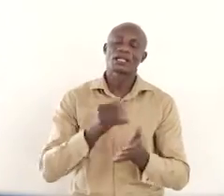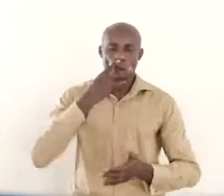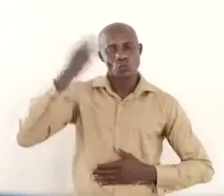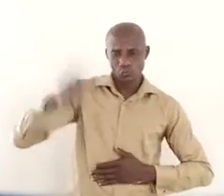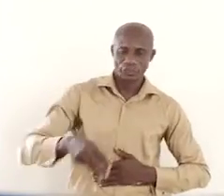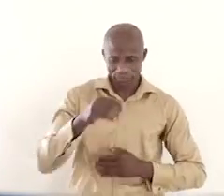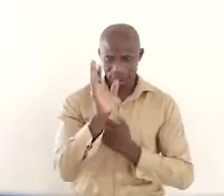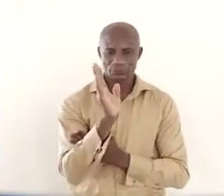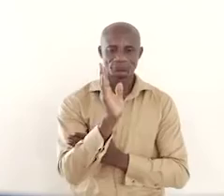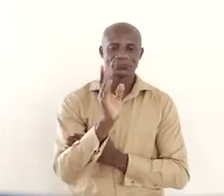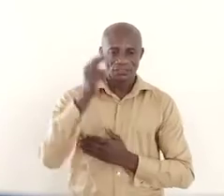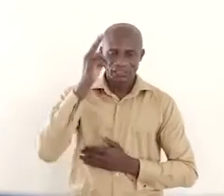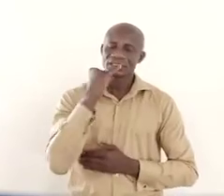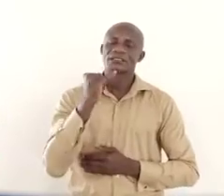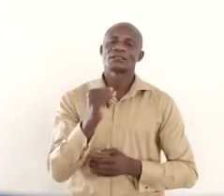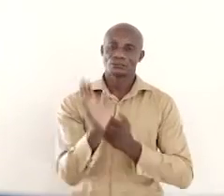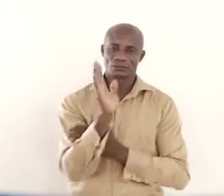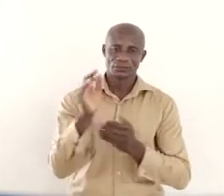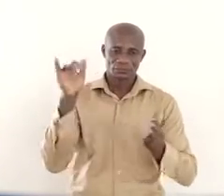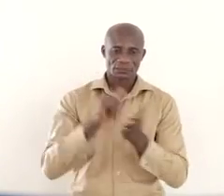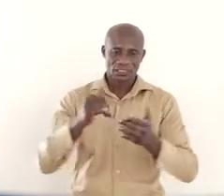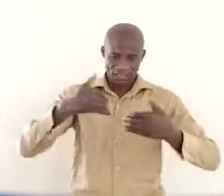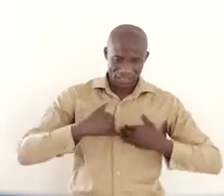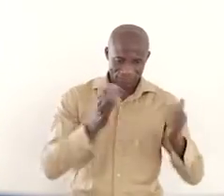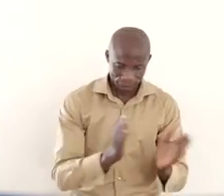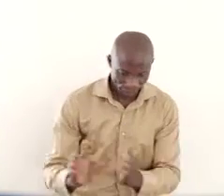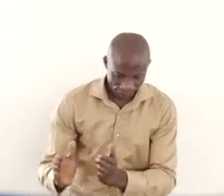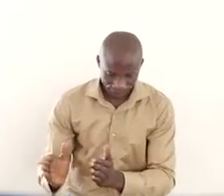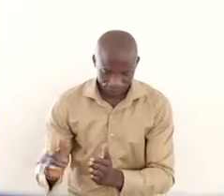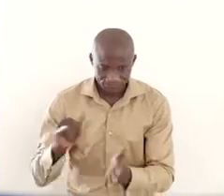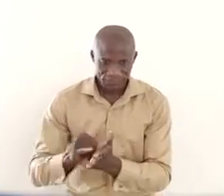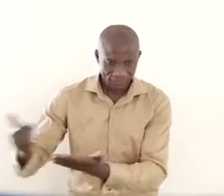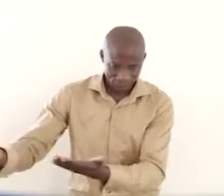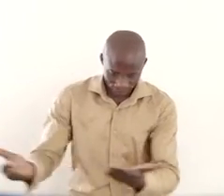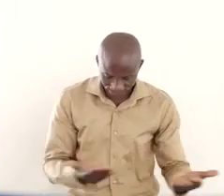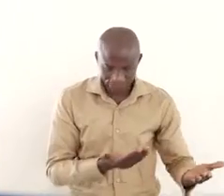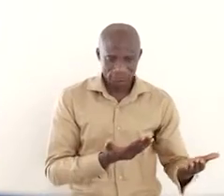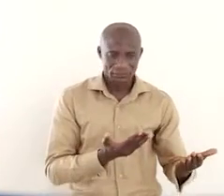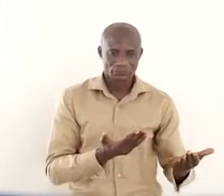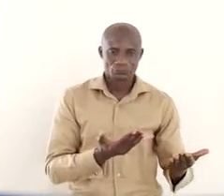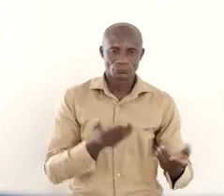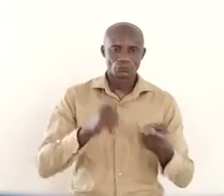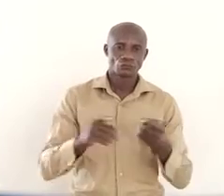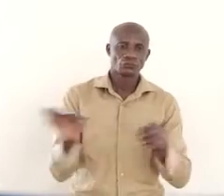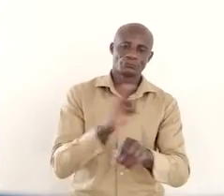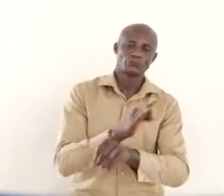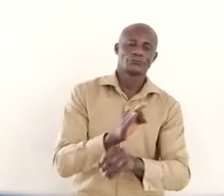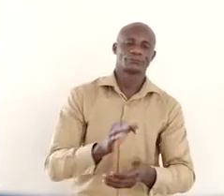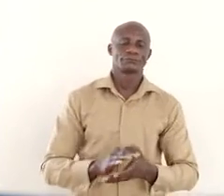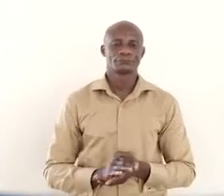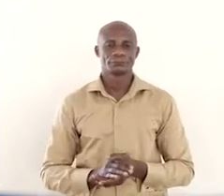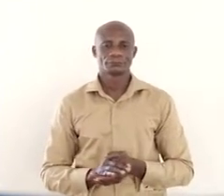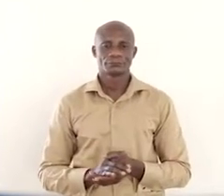wicked God. It's a God that has a design, and He brings about His design. He brings it to